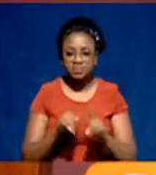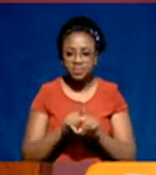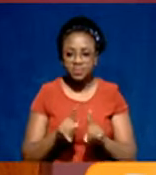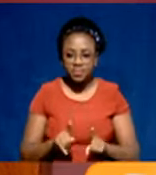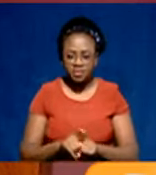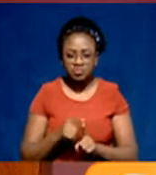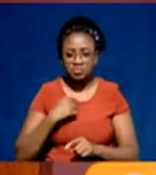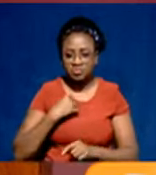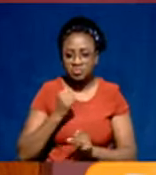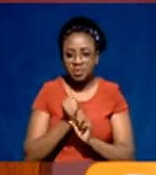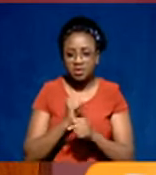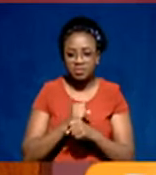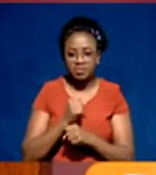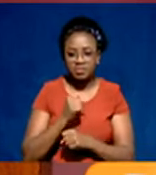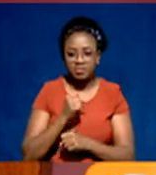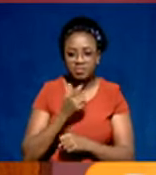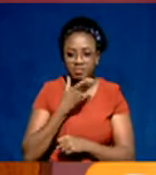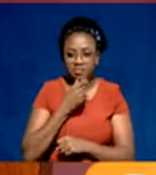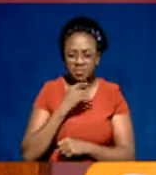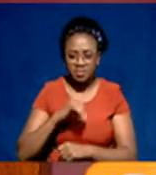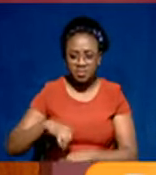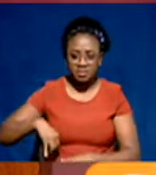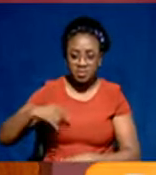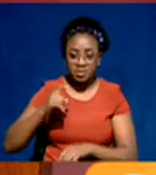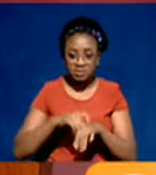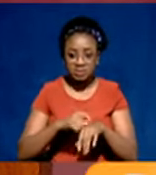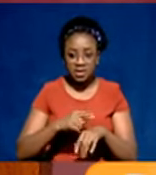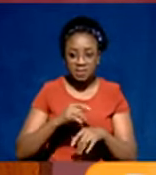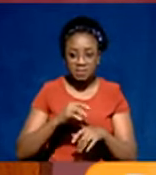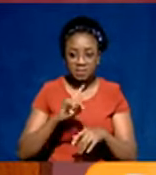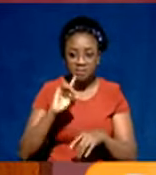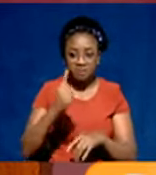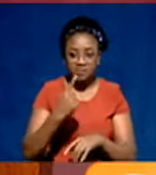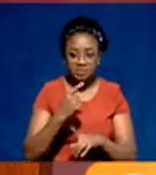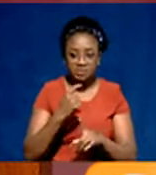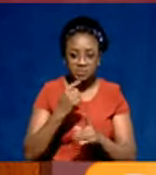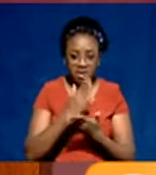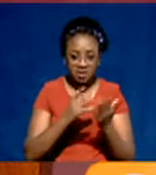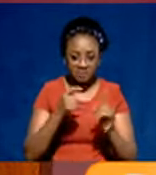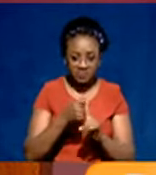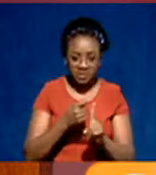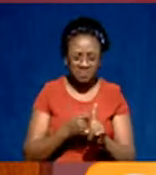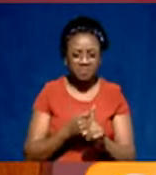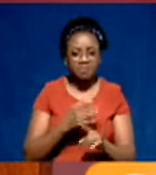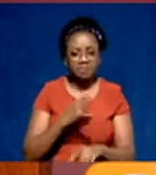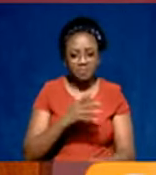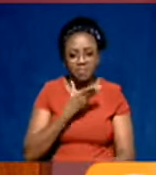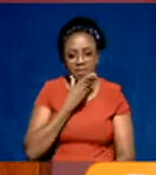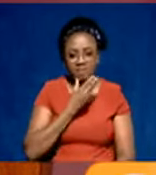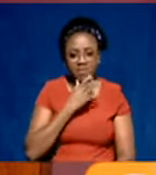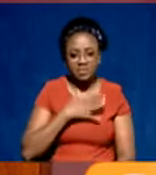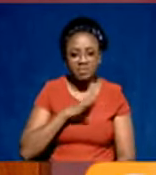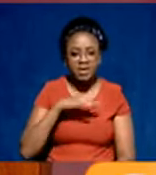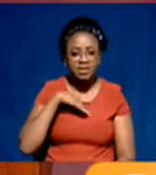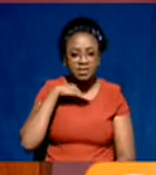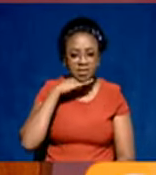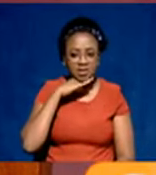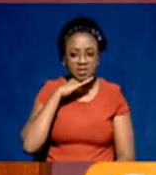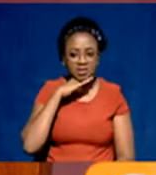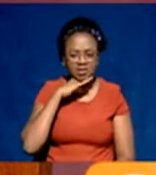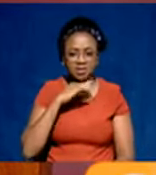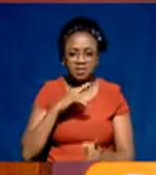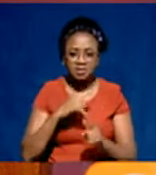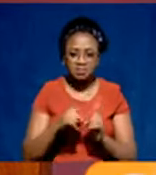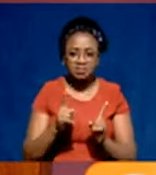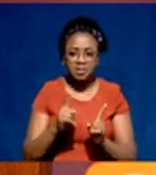proud. When we break for the first half term, we lost our dad. Oh. May his soul continue resting in peace. But I wish